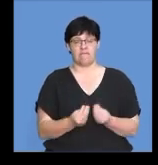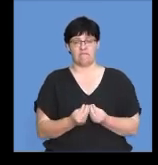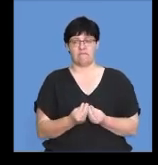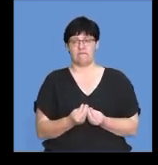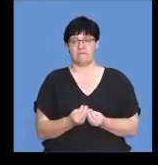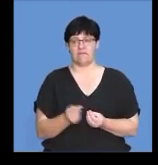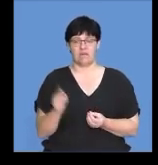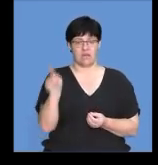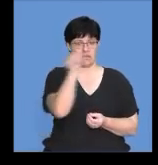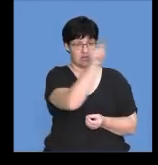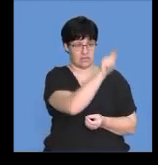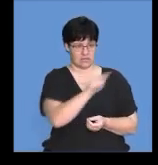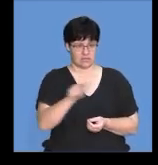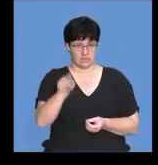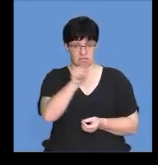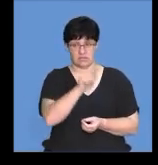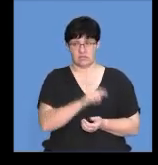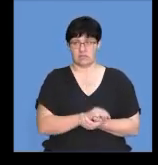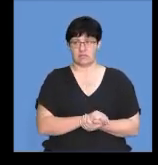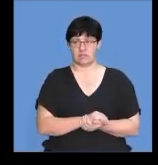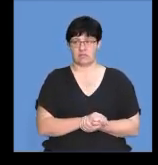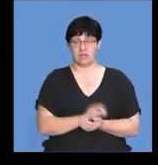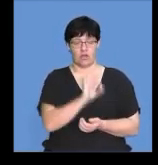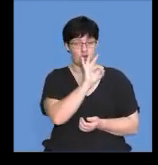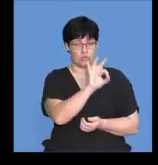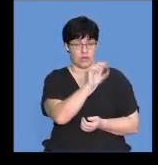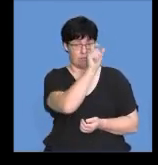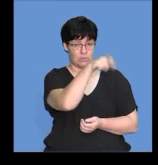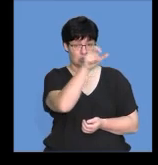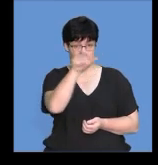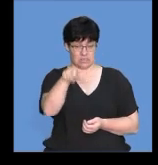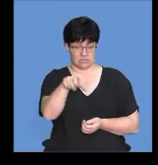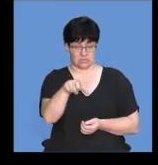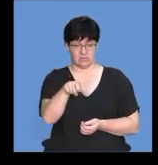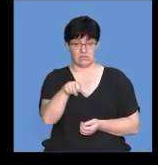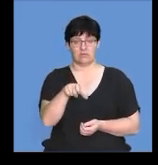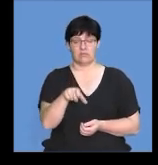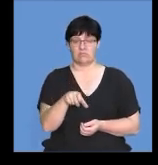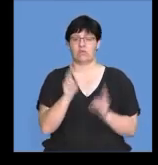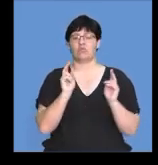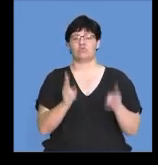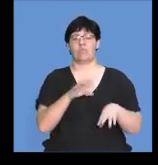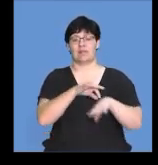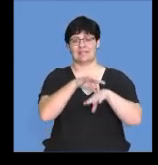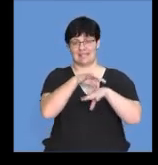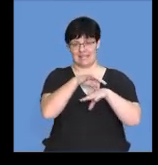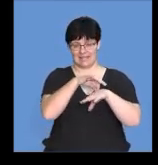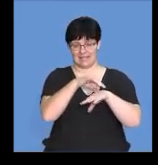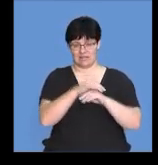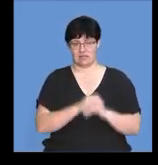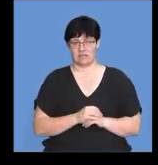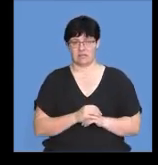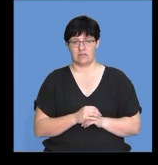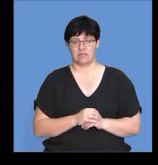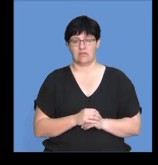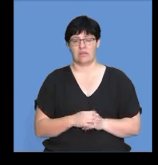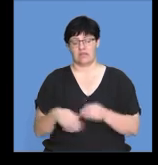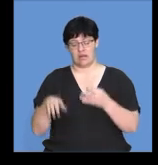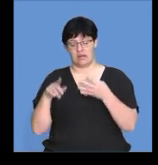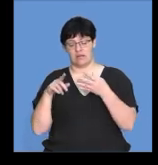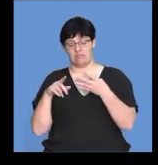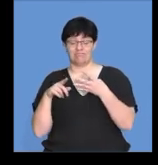these individuals, these three individuals having the normal unaffected skin color.